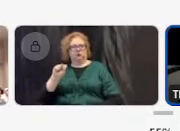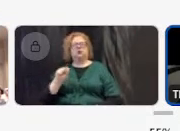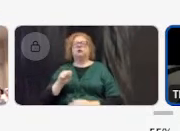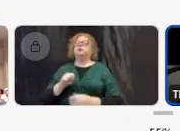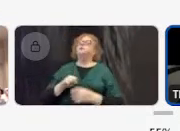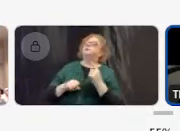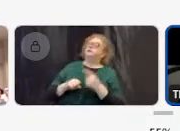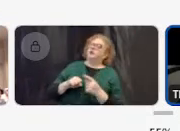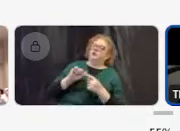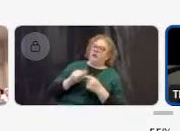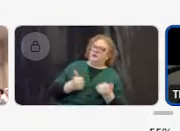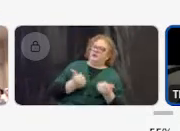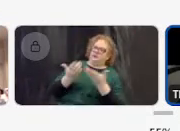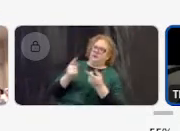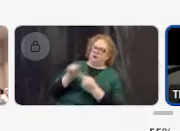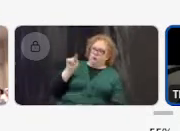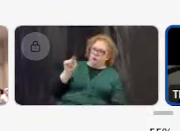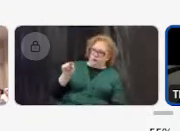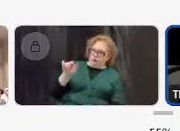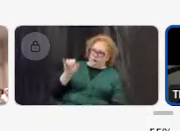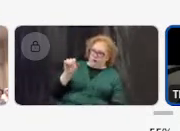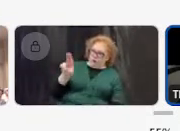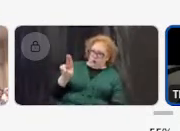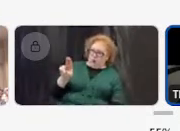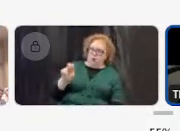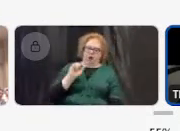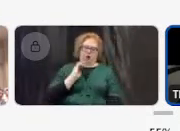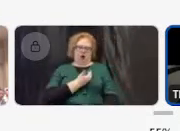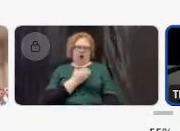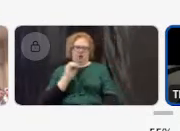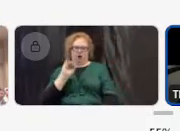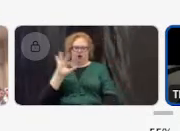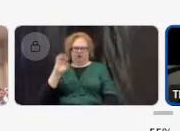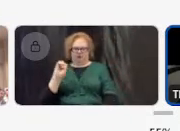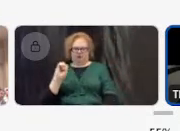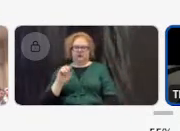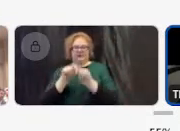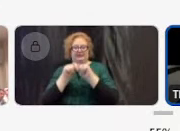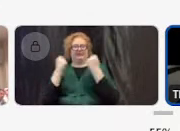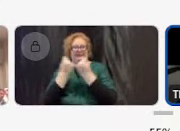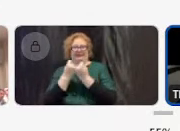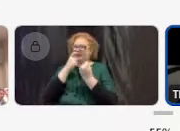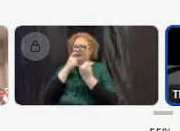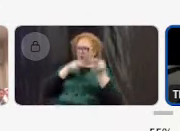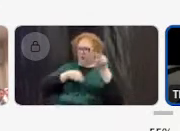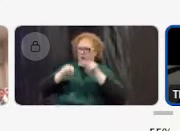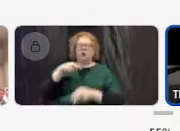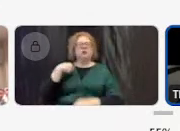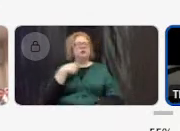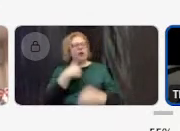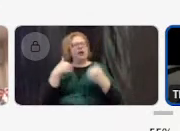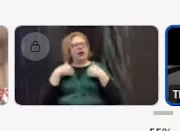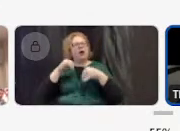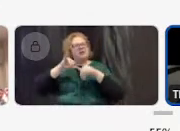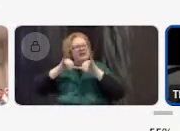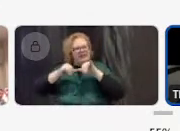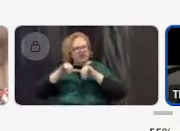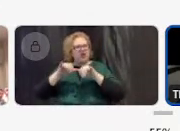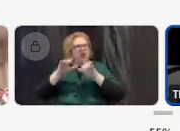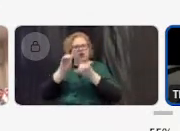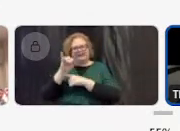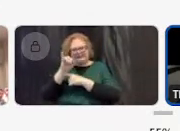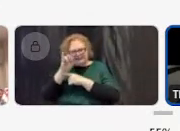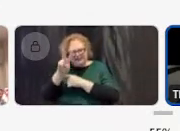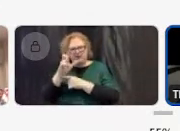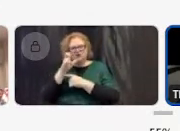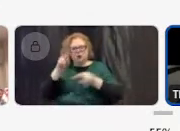team that looks at those plans, or is it just decided by you? No, it is. We have an engineering division that reviews all plans. Okay, I